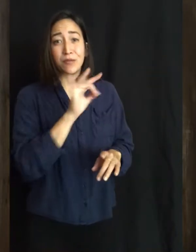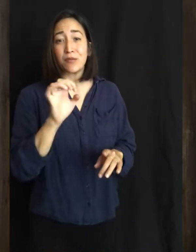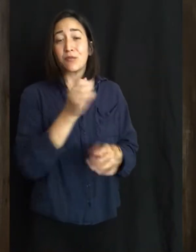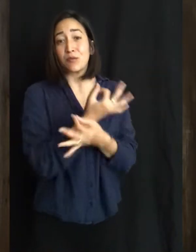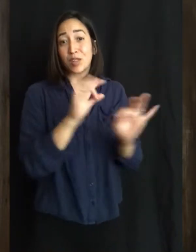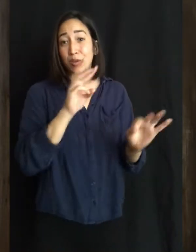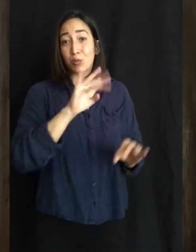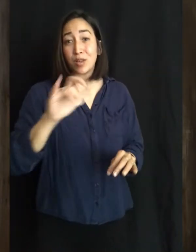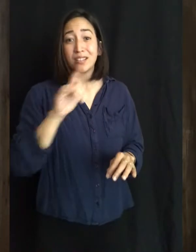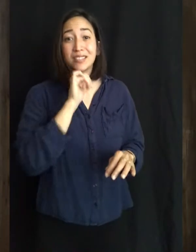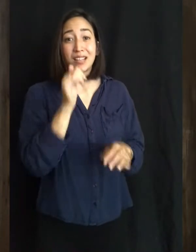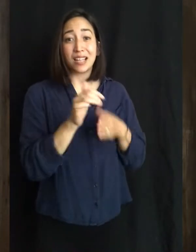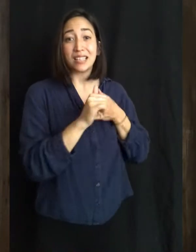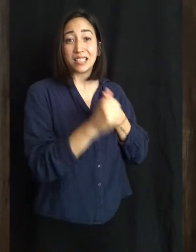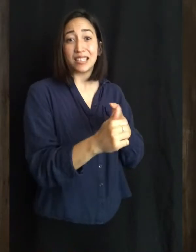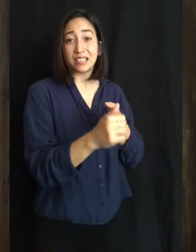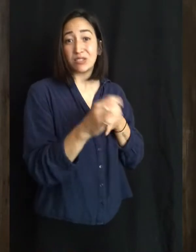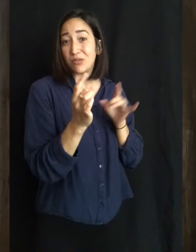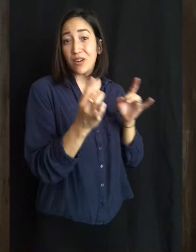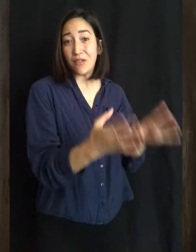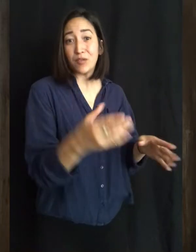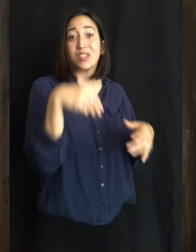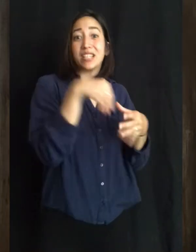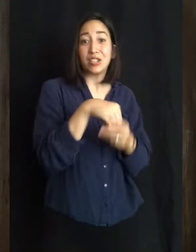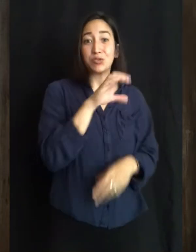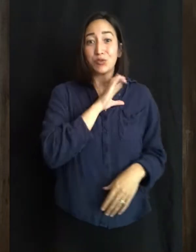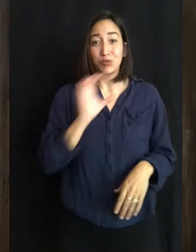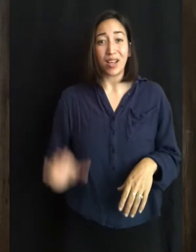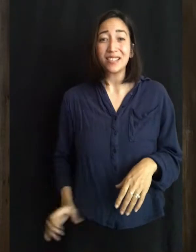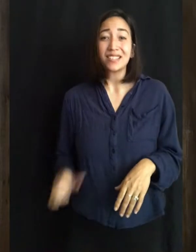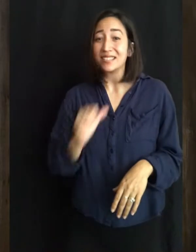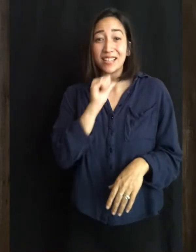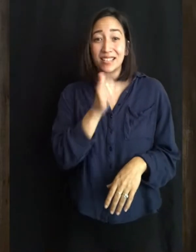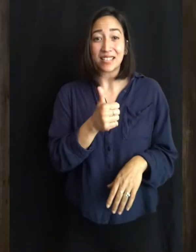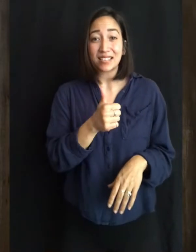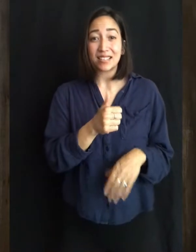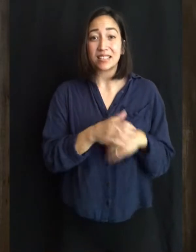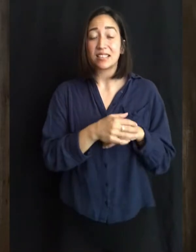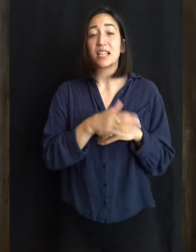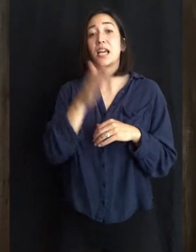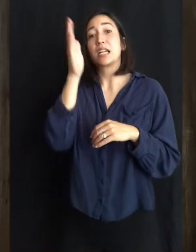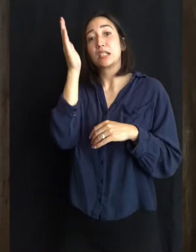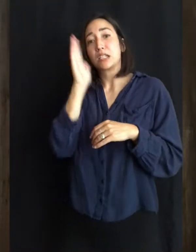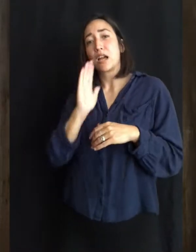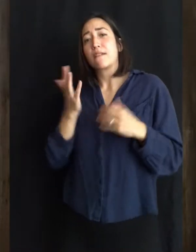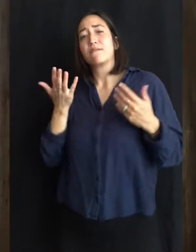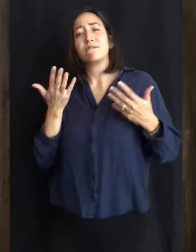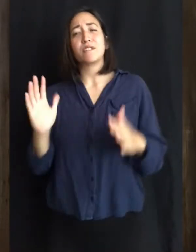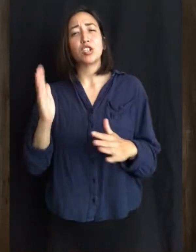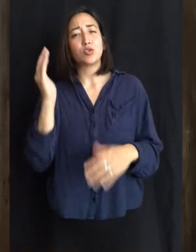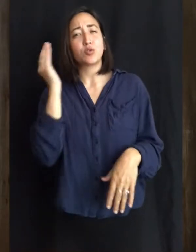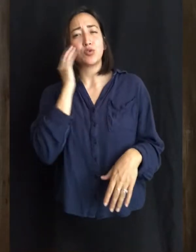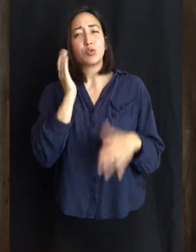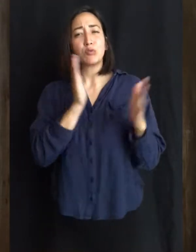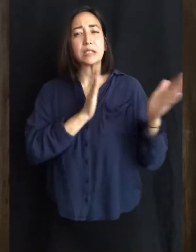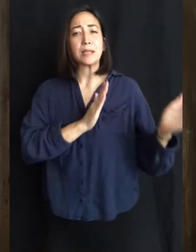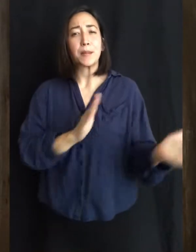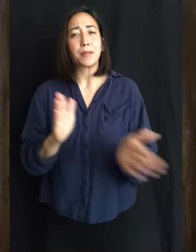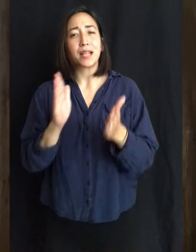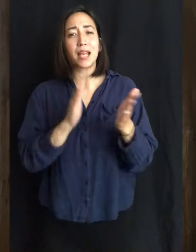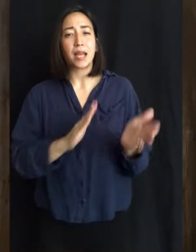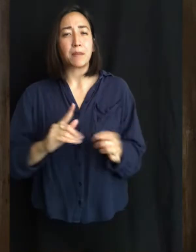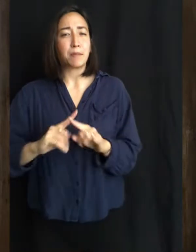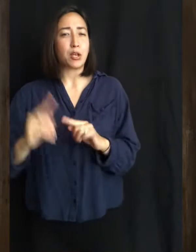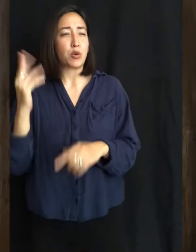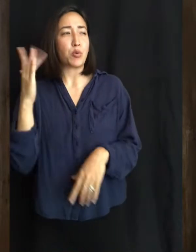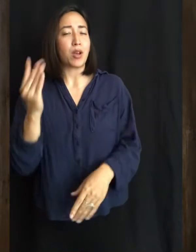in Christ, we are no longer separated. So he knew the plan, but why in the world would he do that with